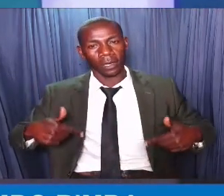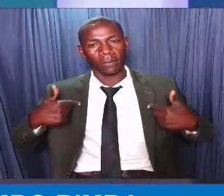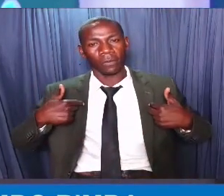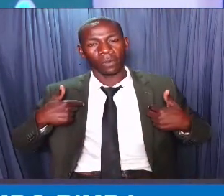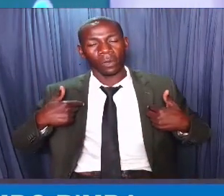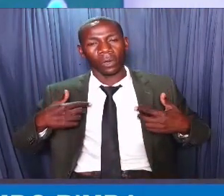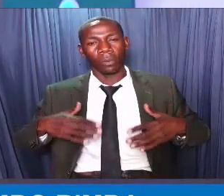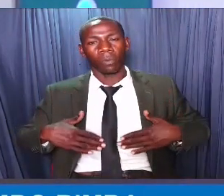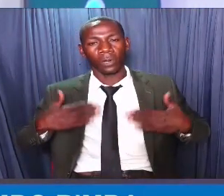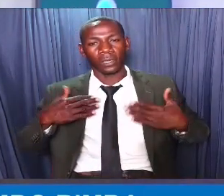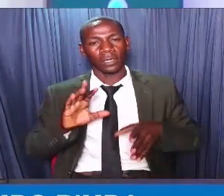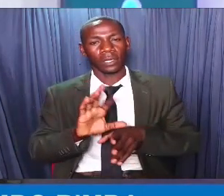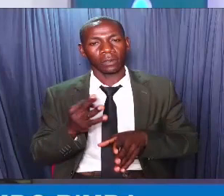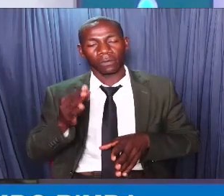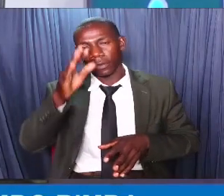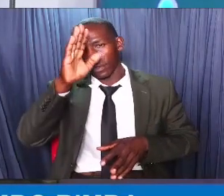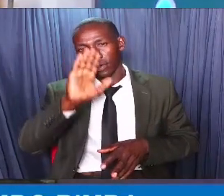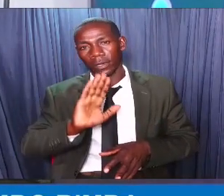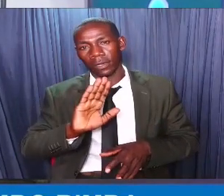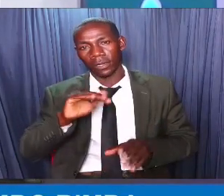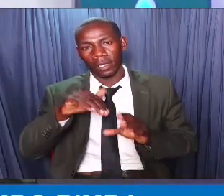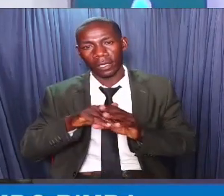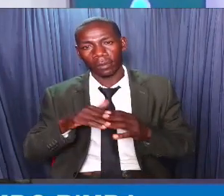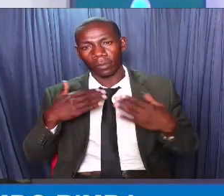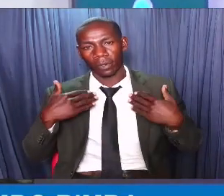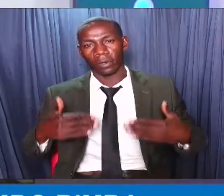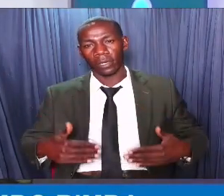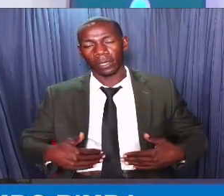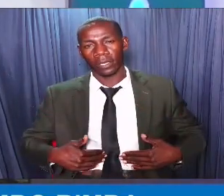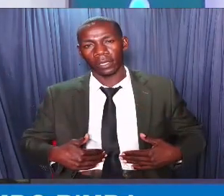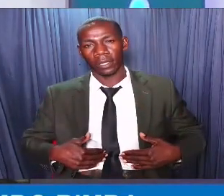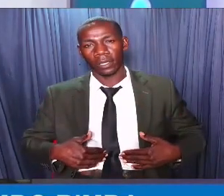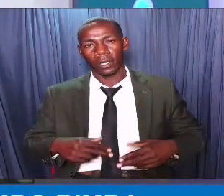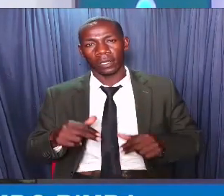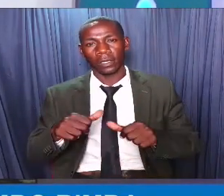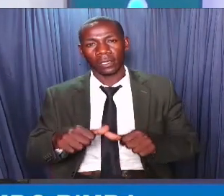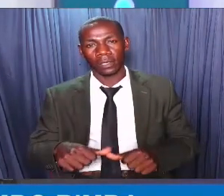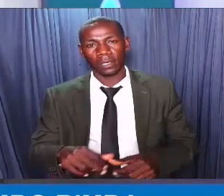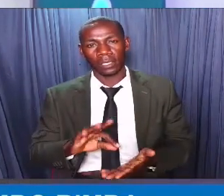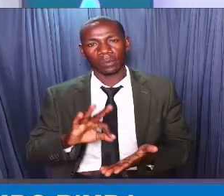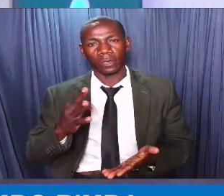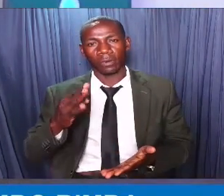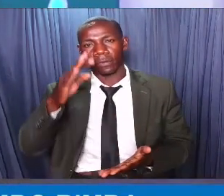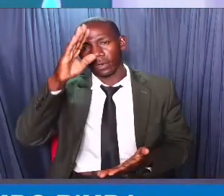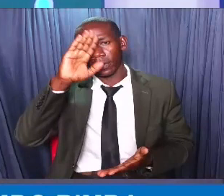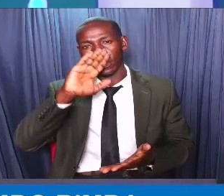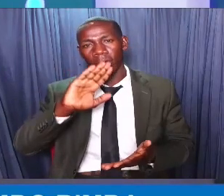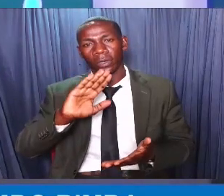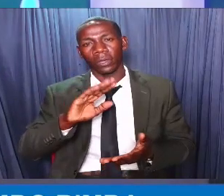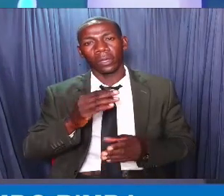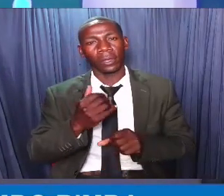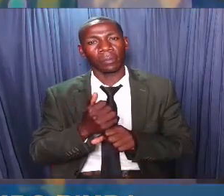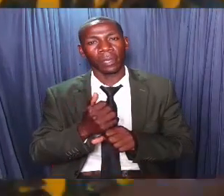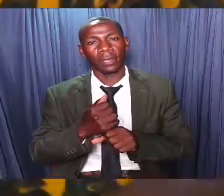ni hekalu la Mungu. The body is the temple of the Lord. Na ndani yake, and in you, ndio mnakaa roho wa Mungu. There the spirit of God abides. Yule afanyaye mtu awe